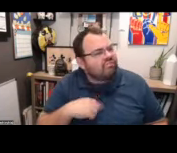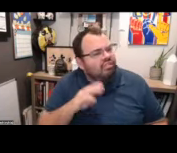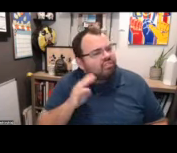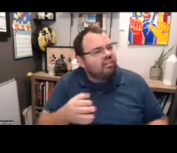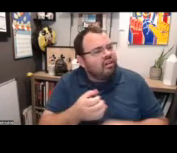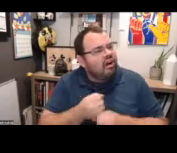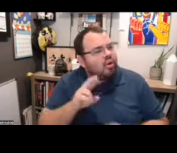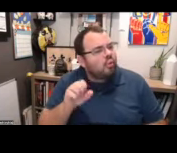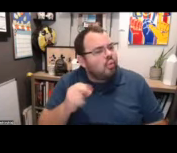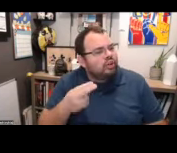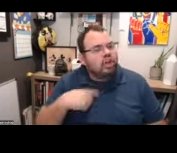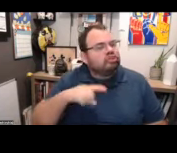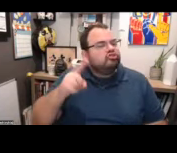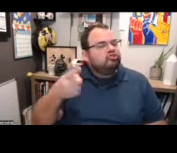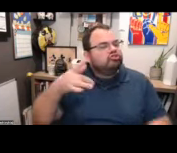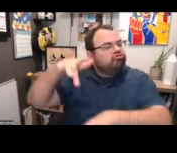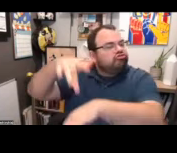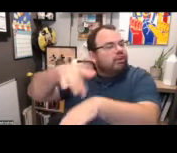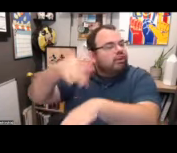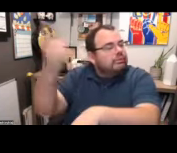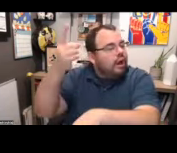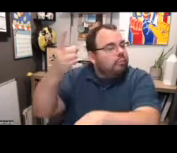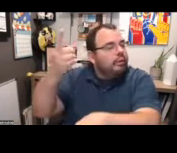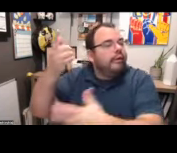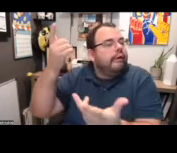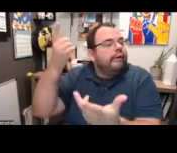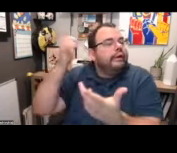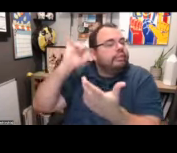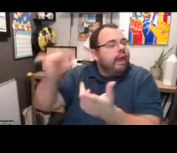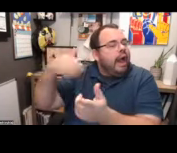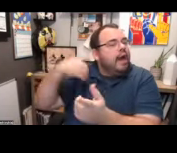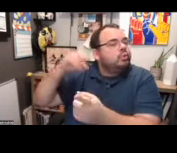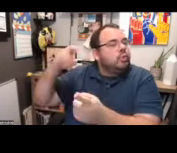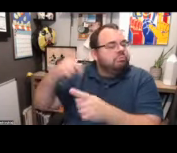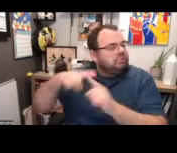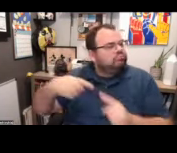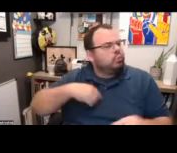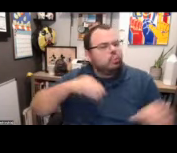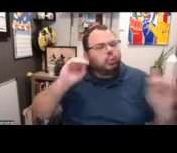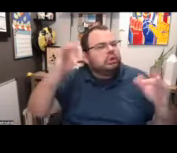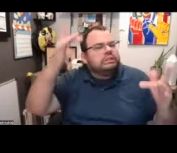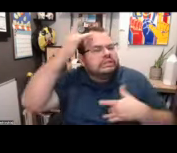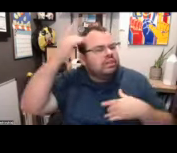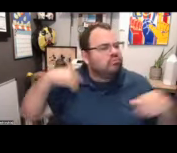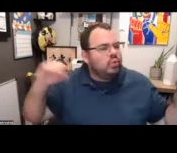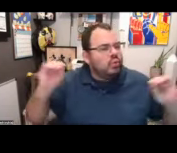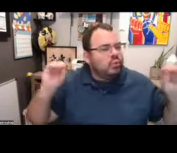but did my mom herself get sick? Did she actually get the measles and rubella? She didn't.